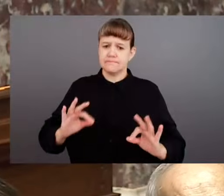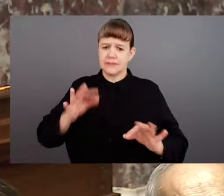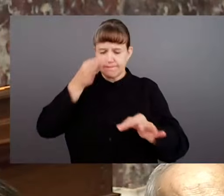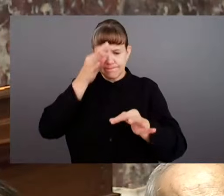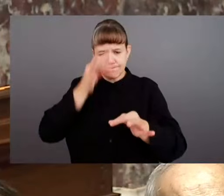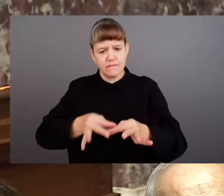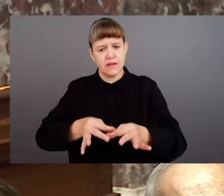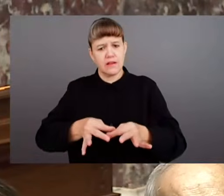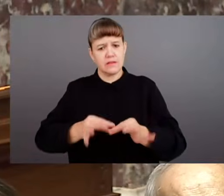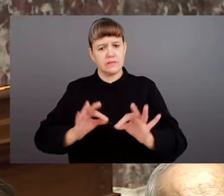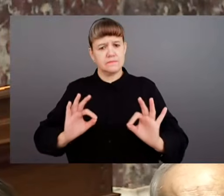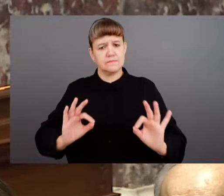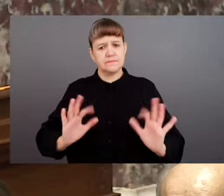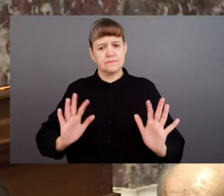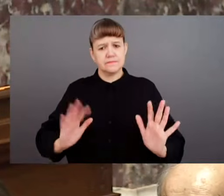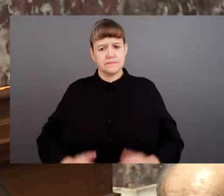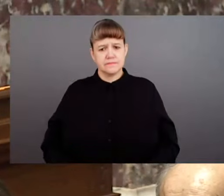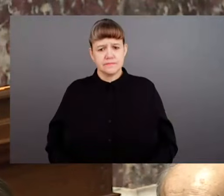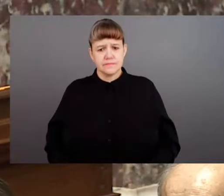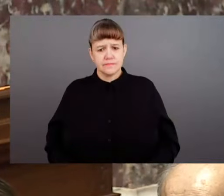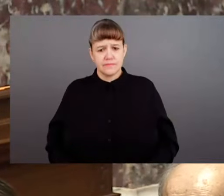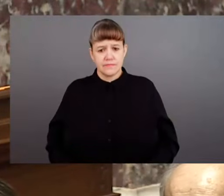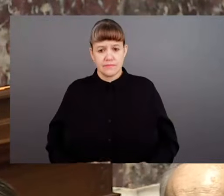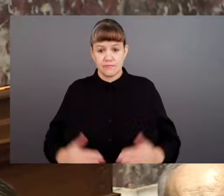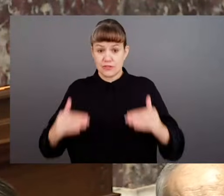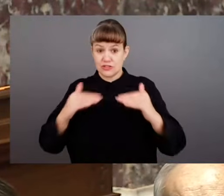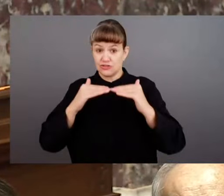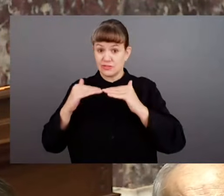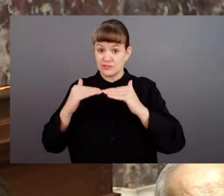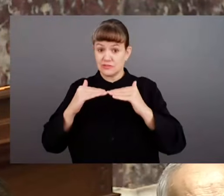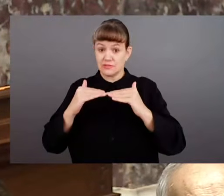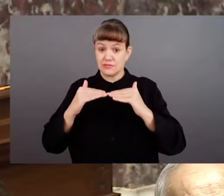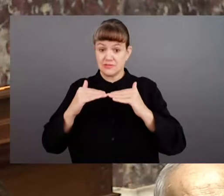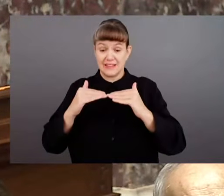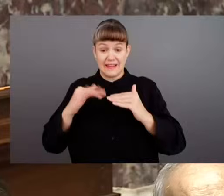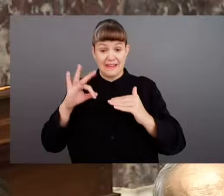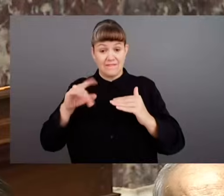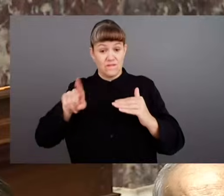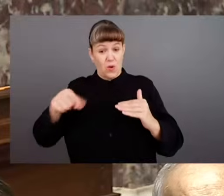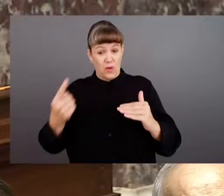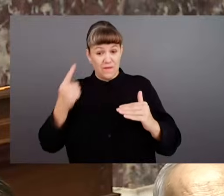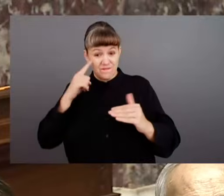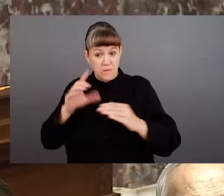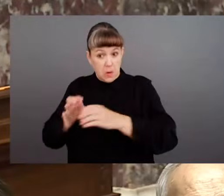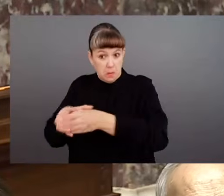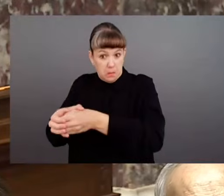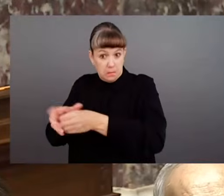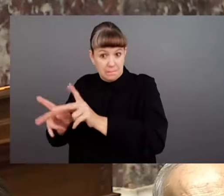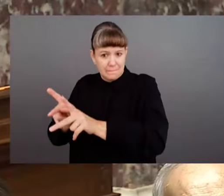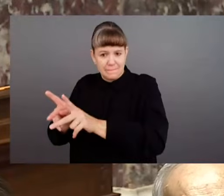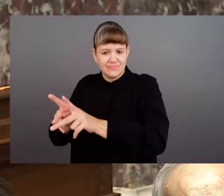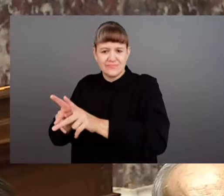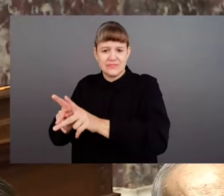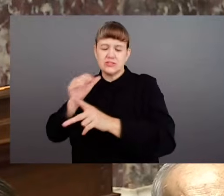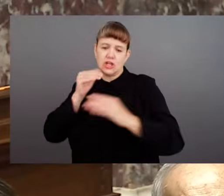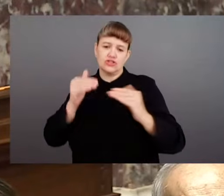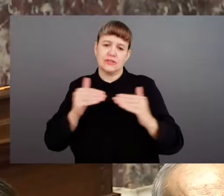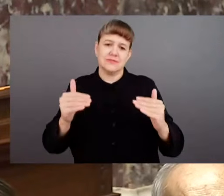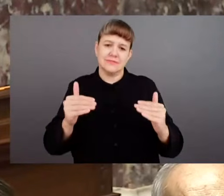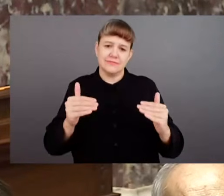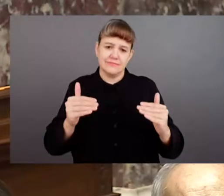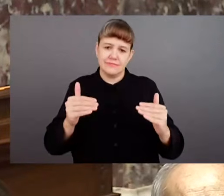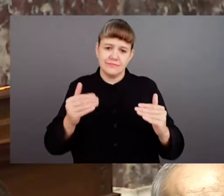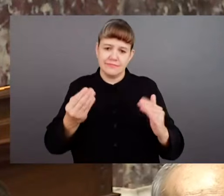compassion is not compassion if it has conditions. Our government remains committed to supporting